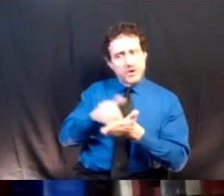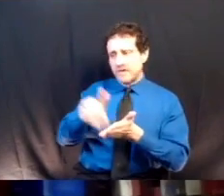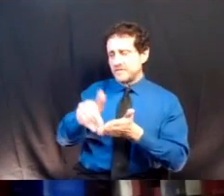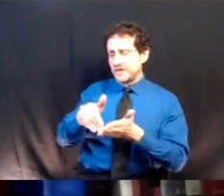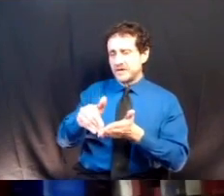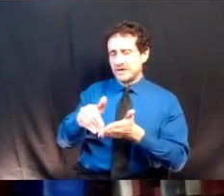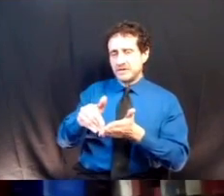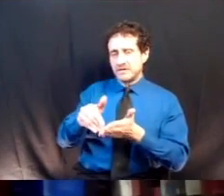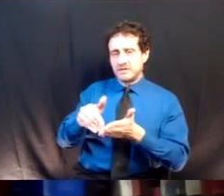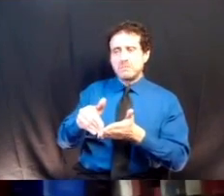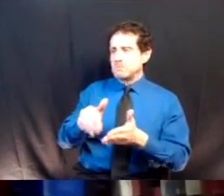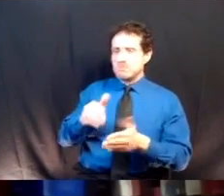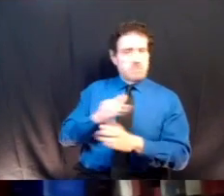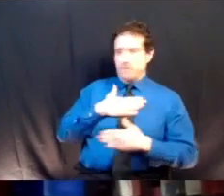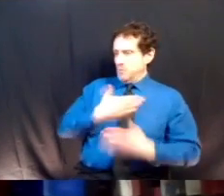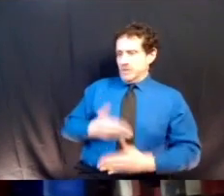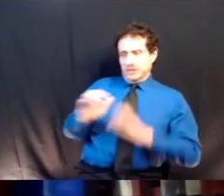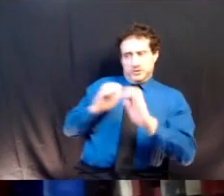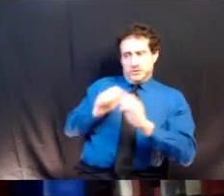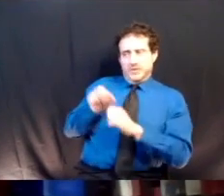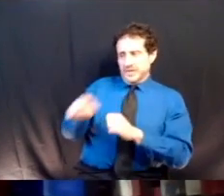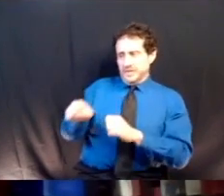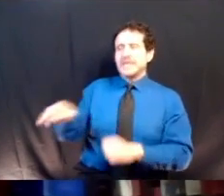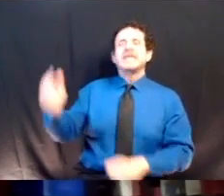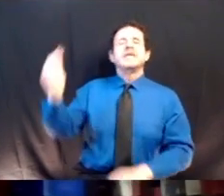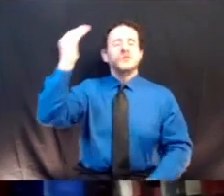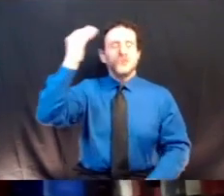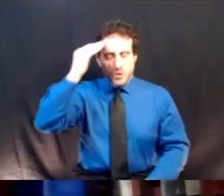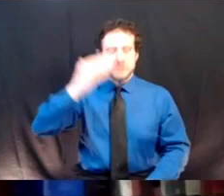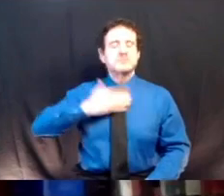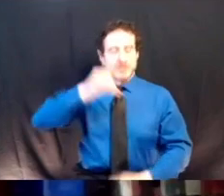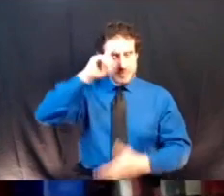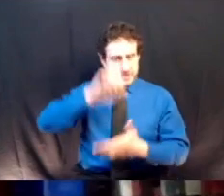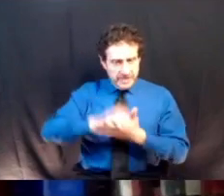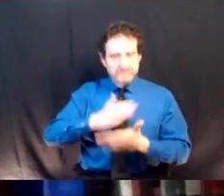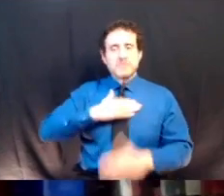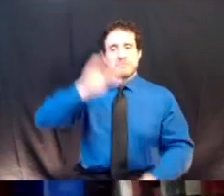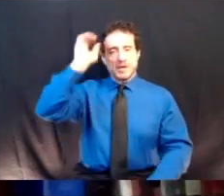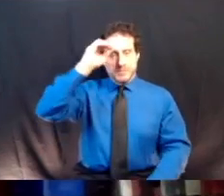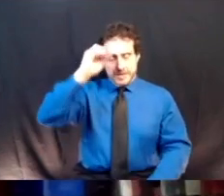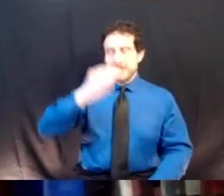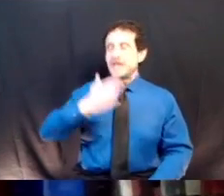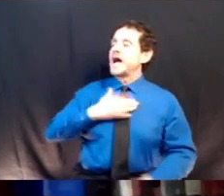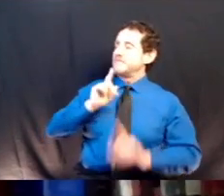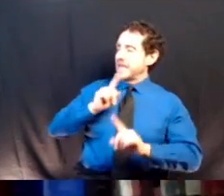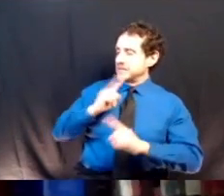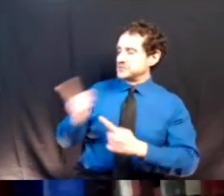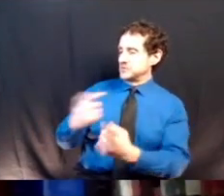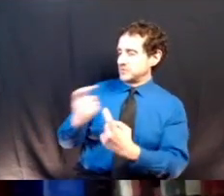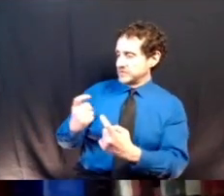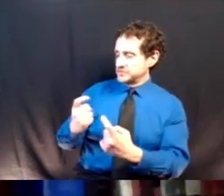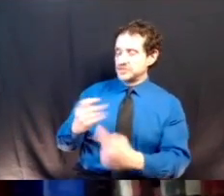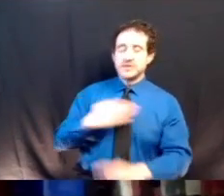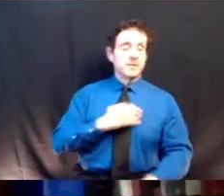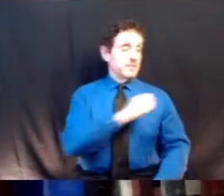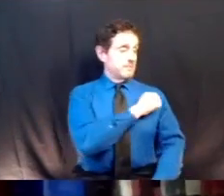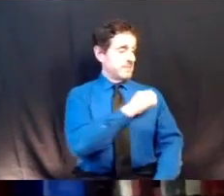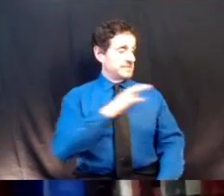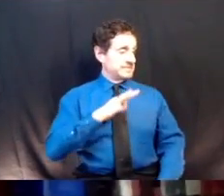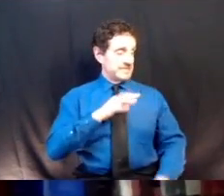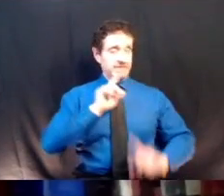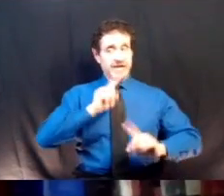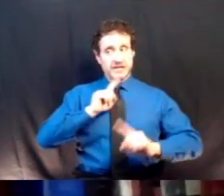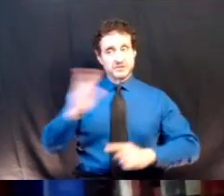I stand. I've answered questions. My staff has answered questions that his members have had.